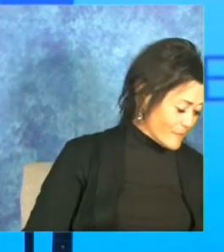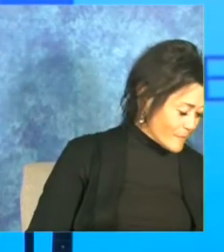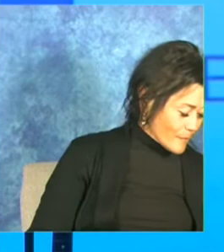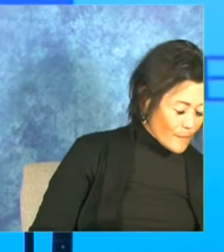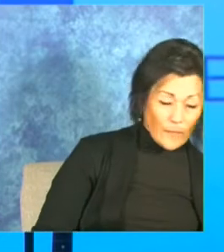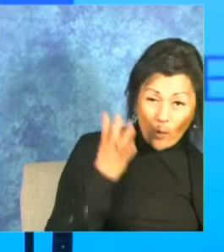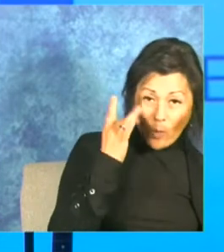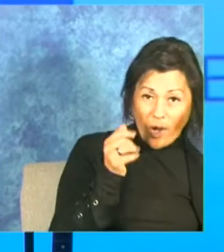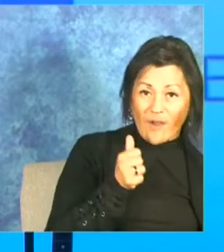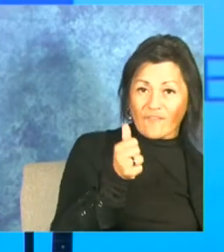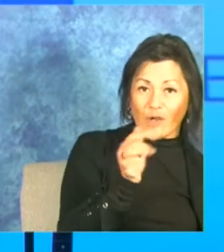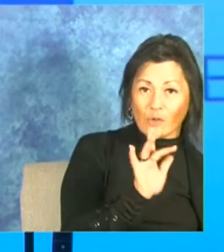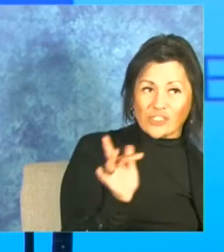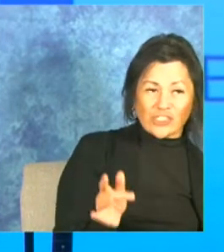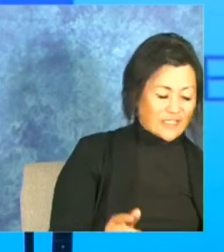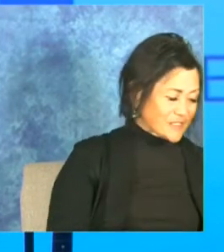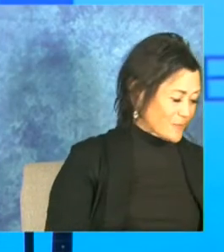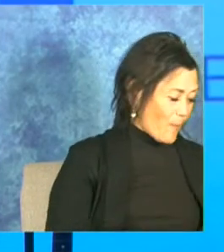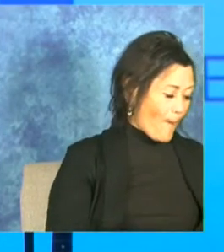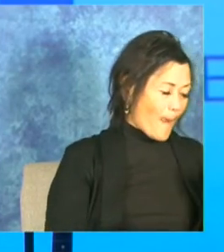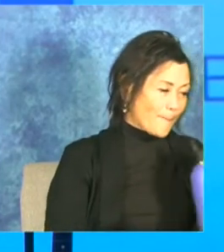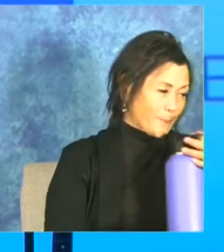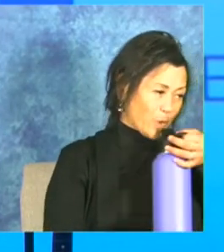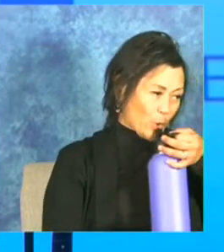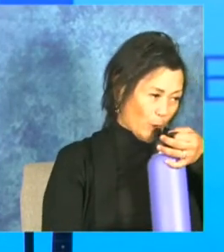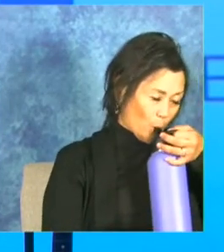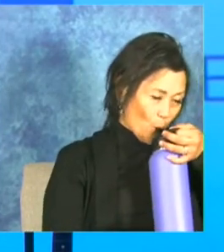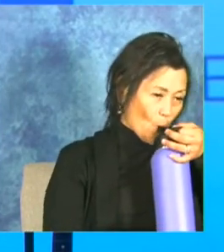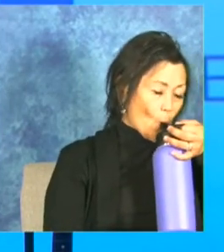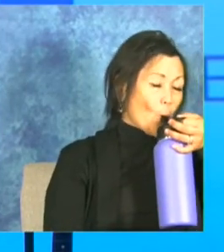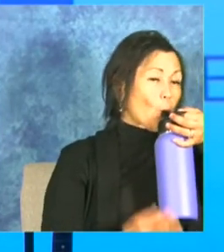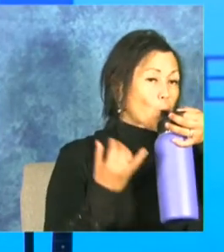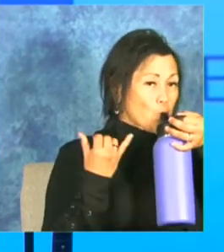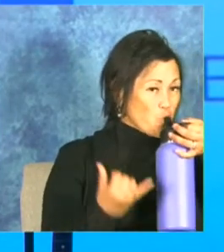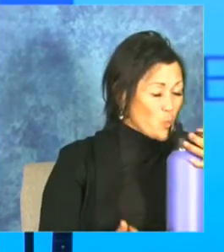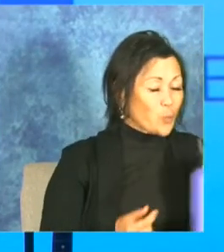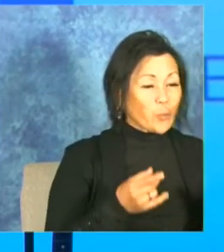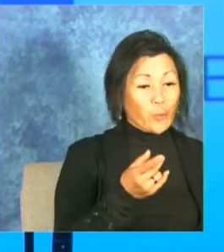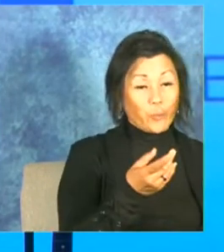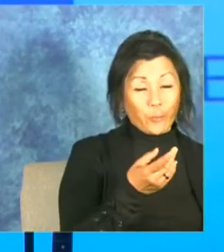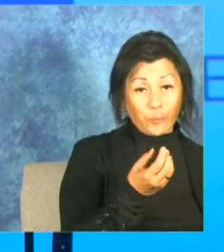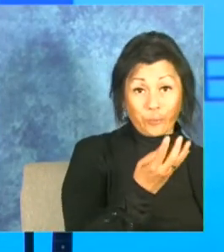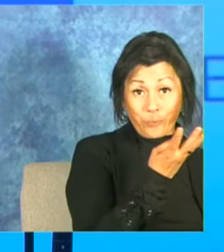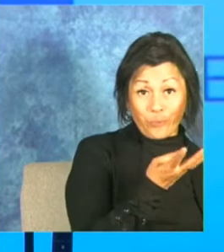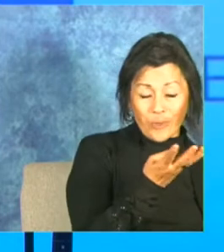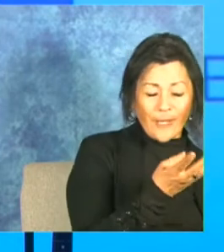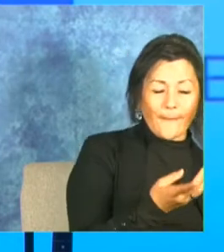to follow Jesus. Now they're disciples.